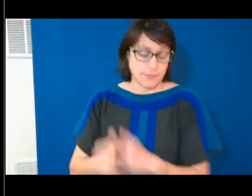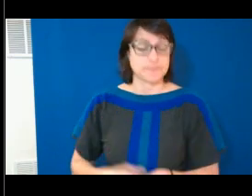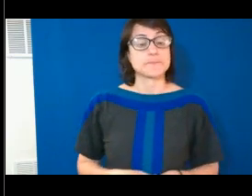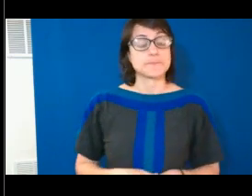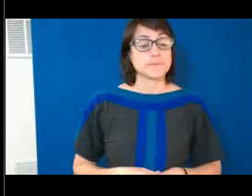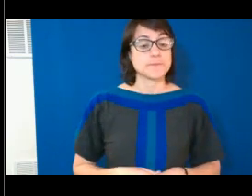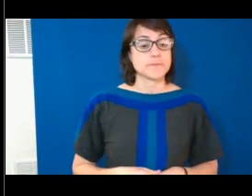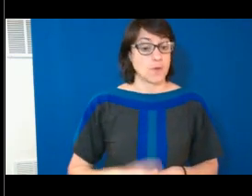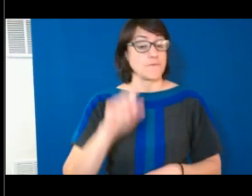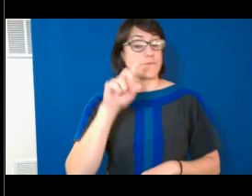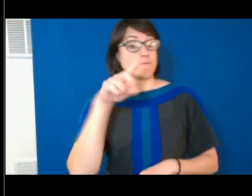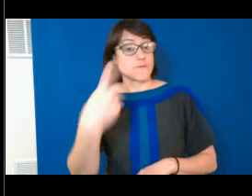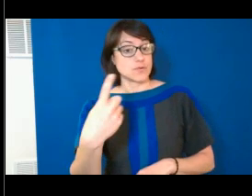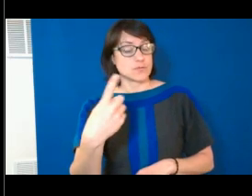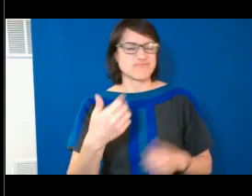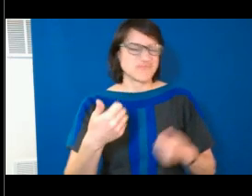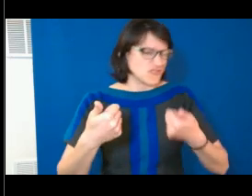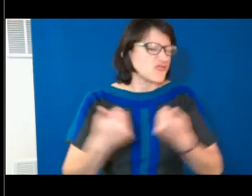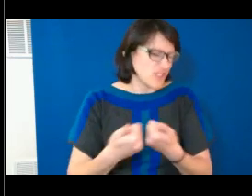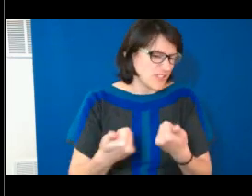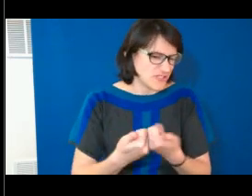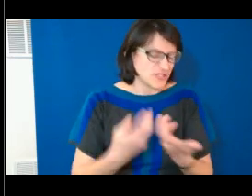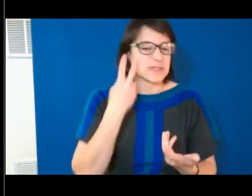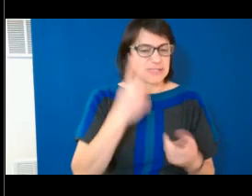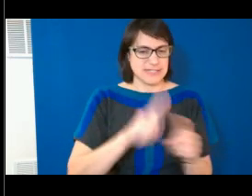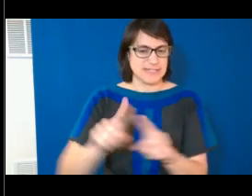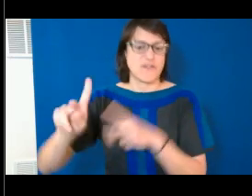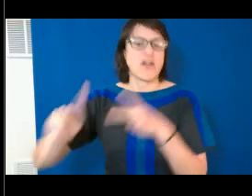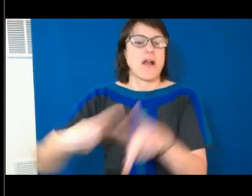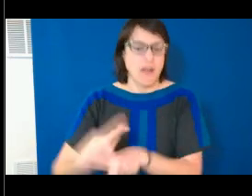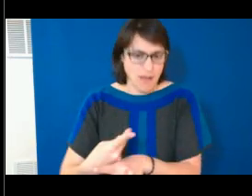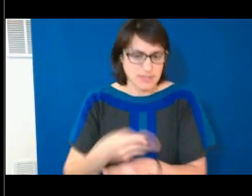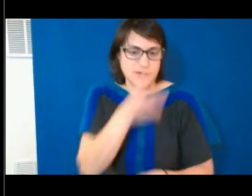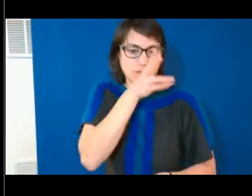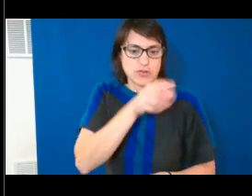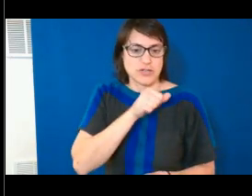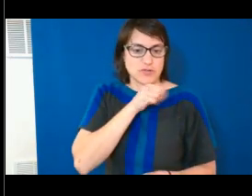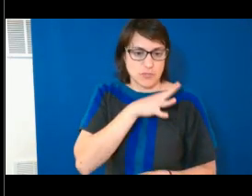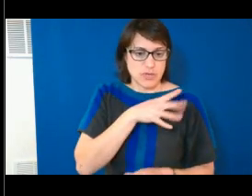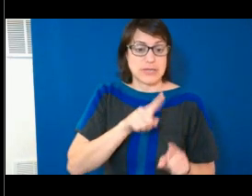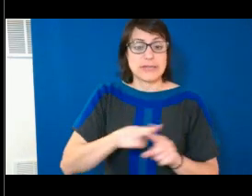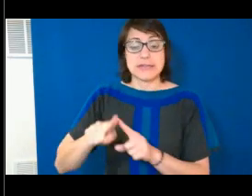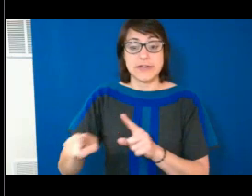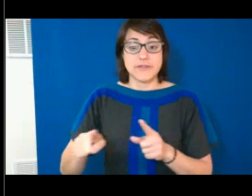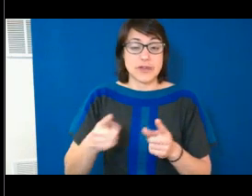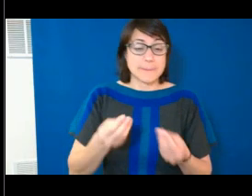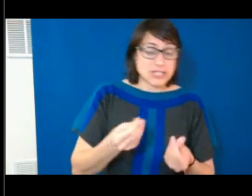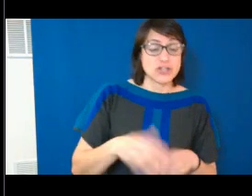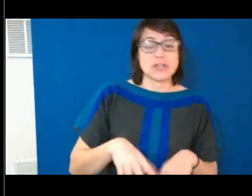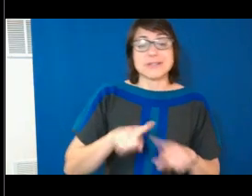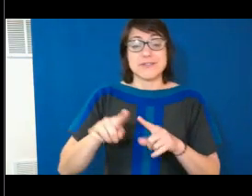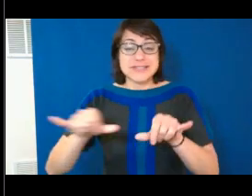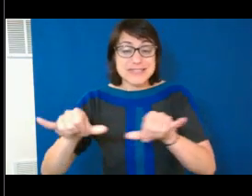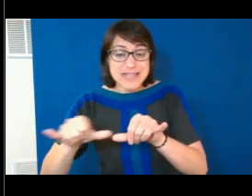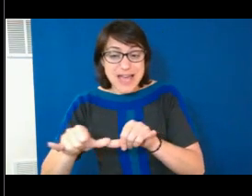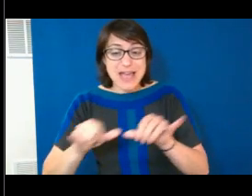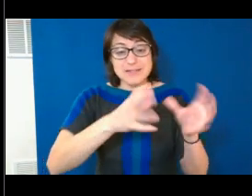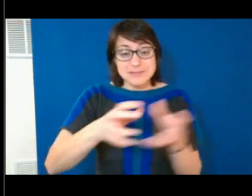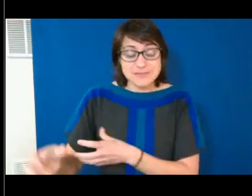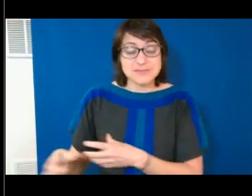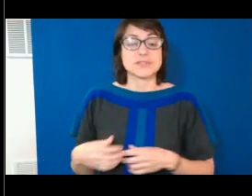a challenge is just the different types of marine debris, the different materials, the different size classes of this particular type of